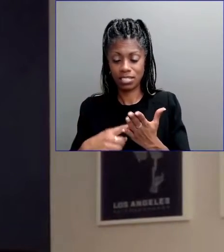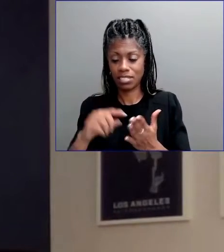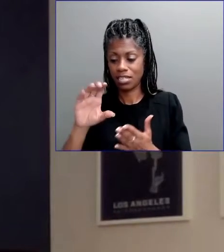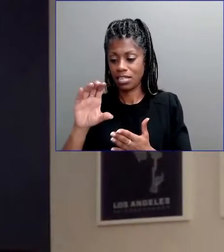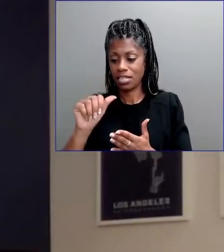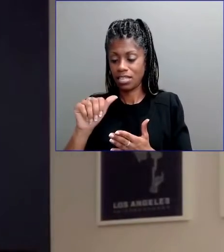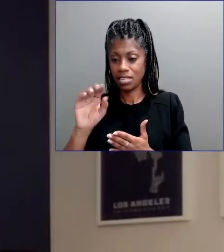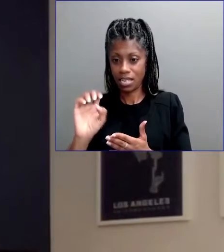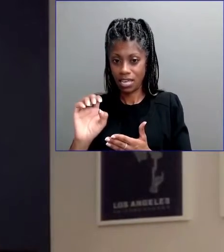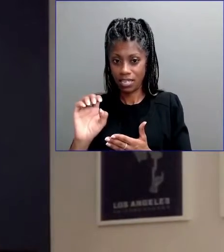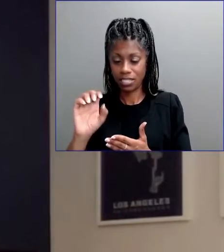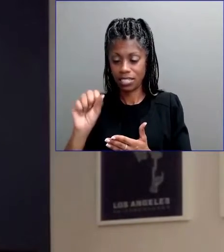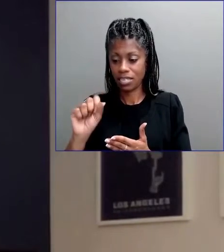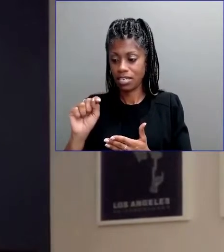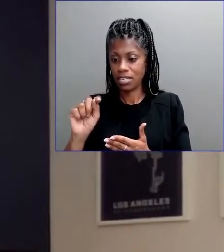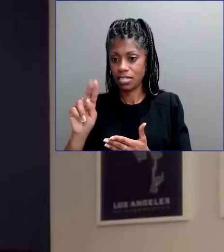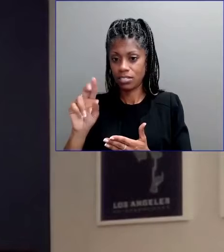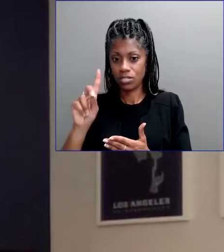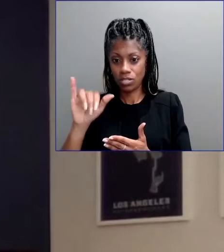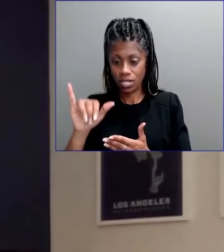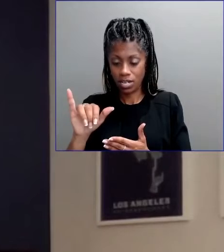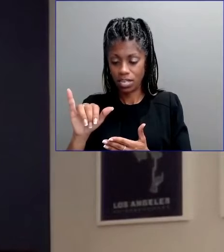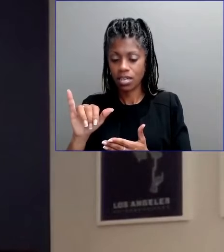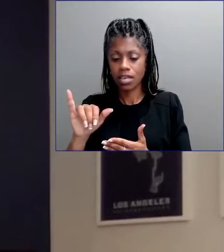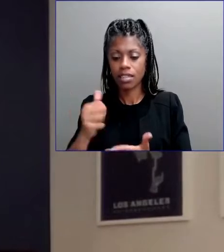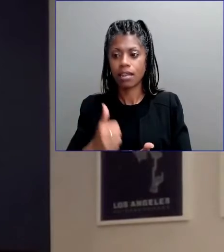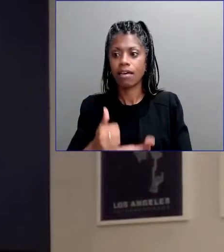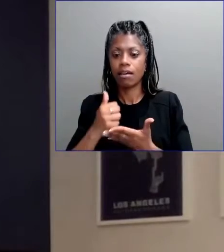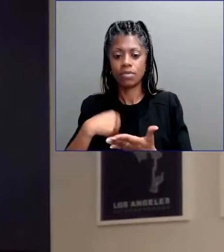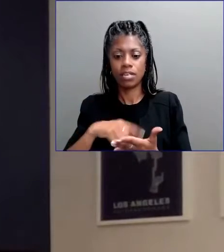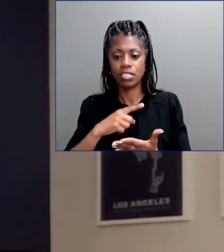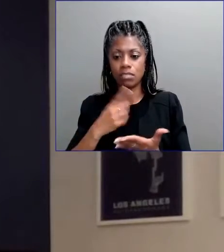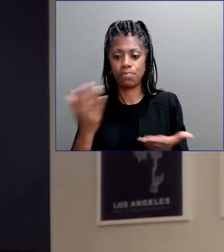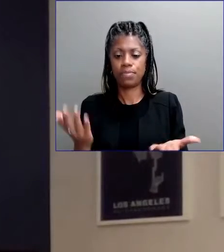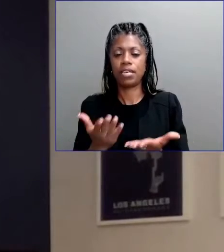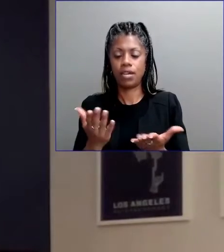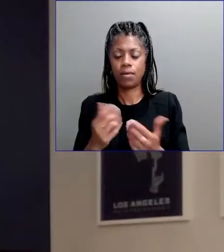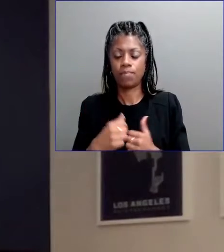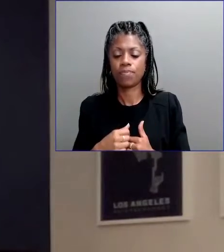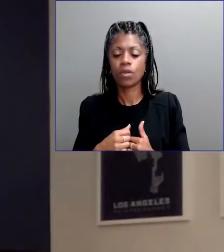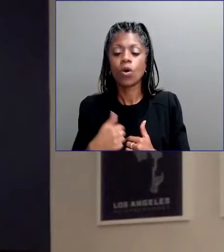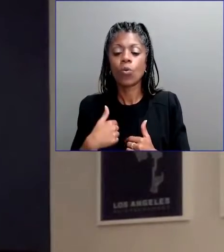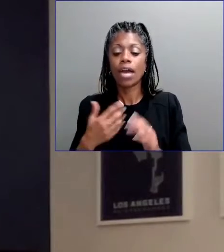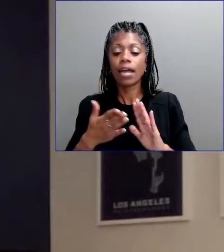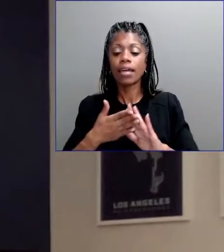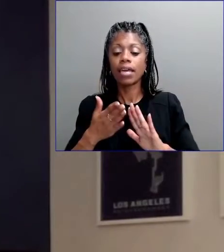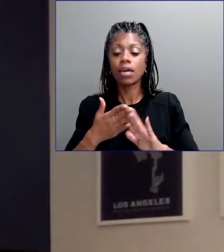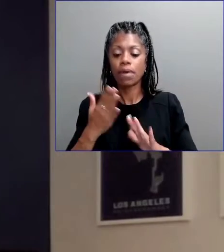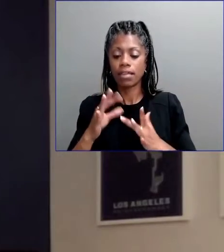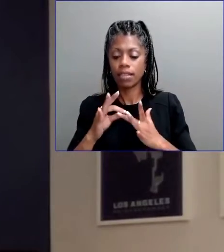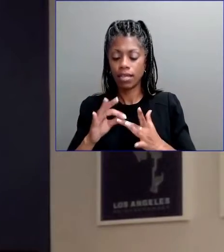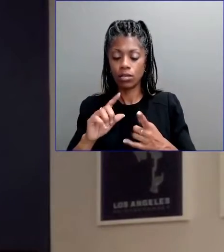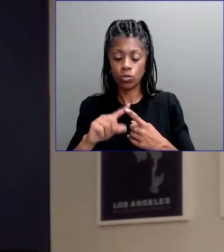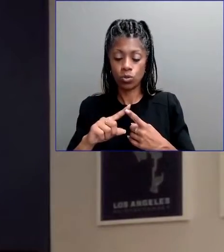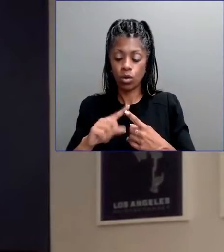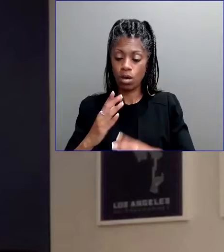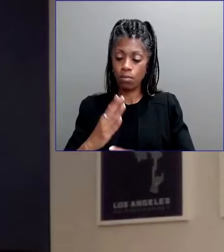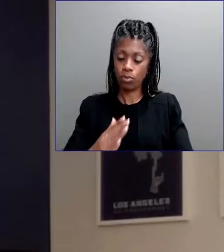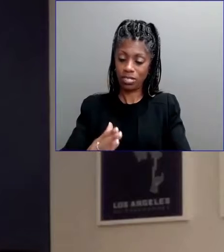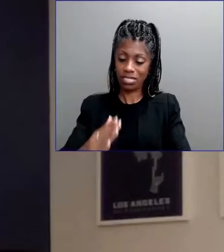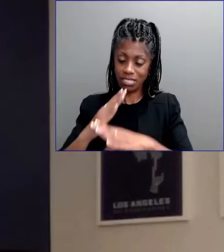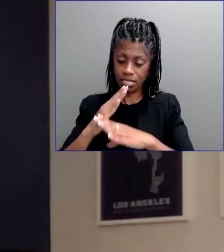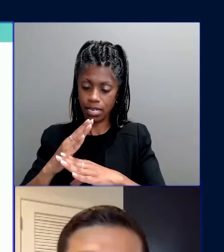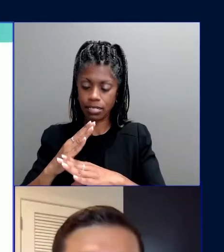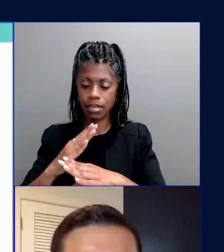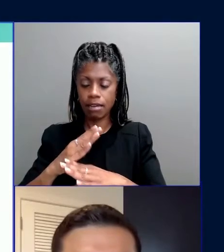us be here in this moment with all of you, which was a campaign that we led to protect immigrant young people at the Supreme Court during the Trump